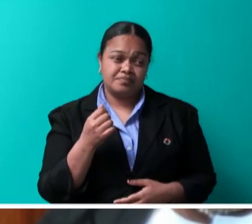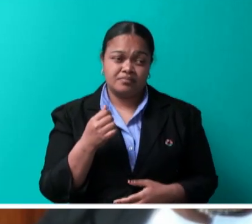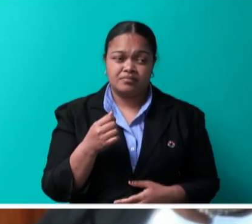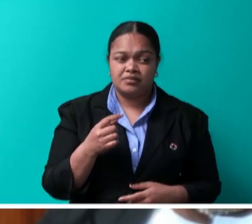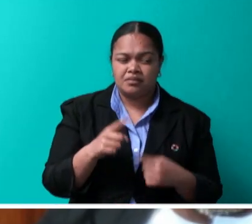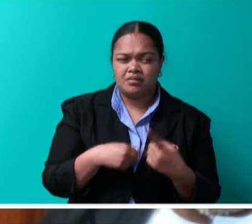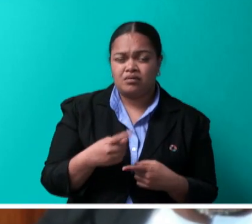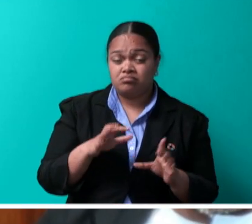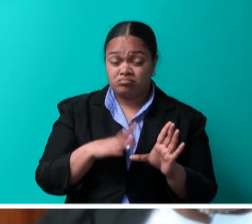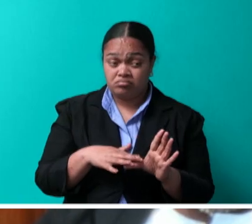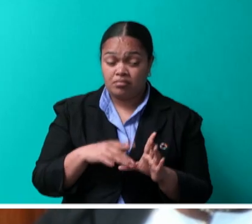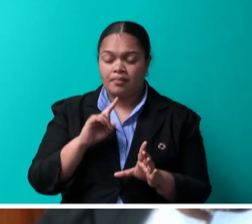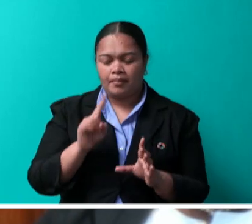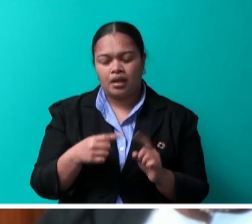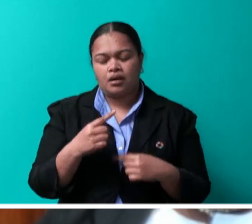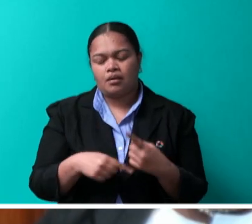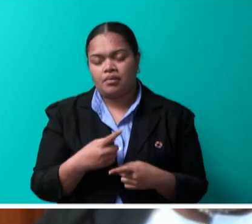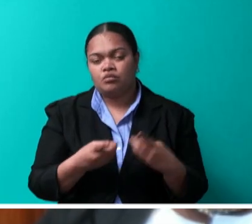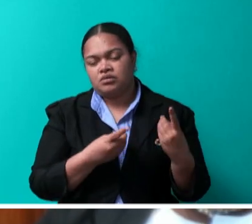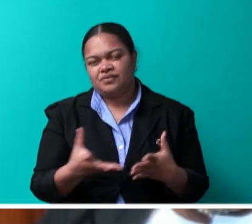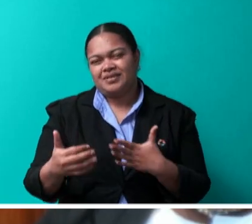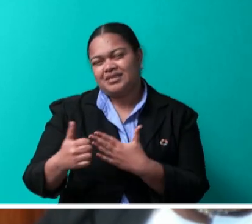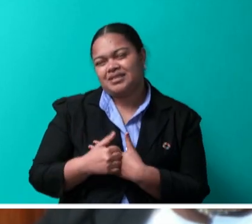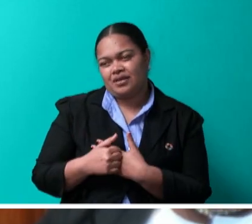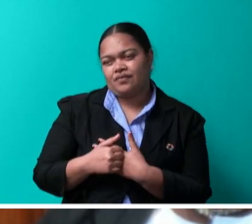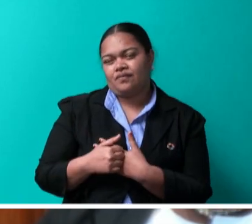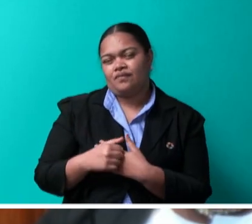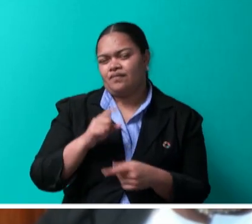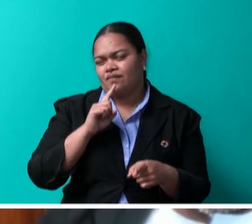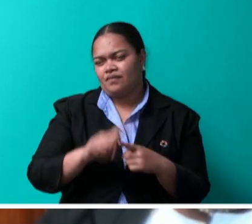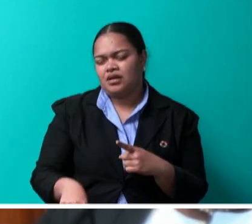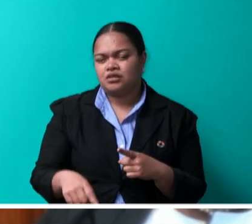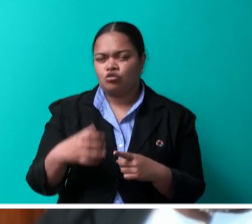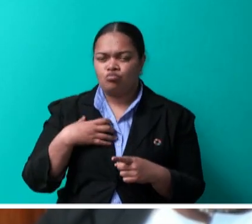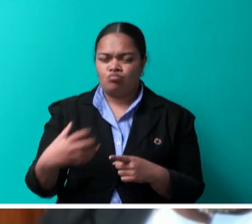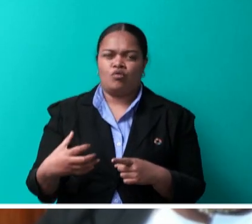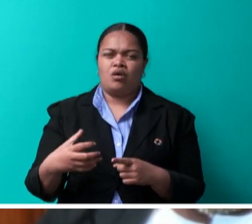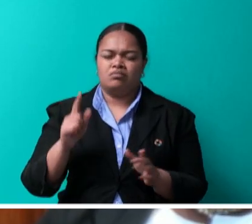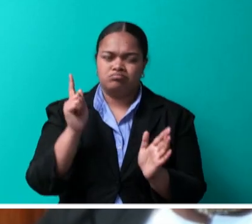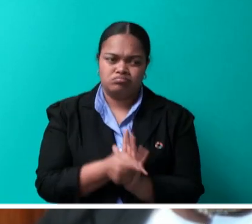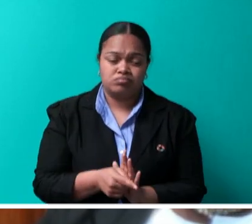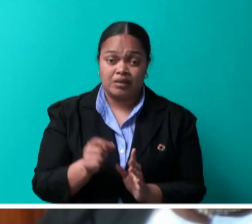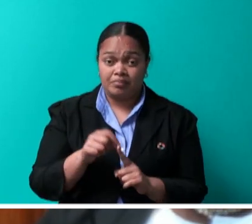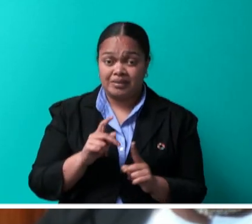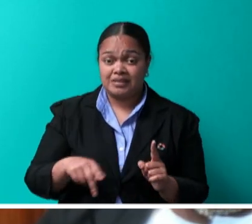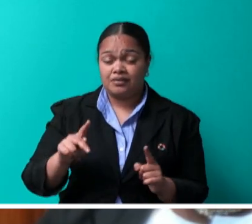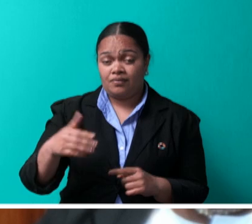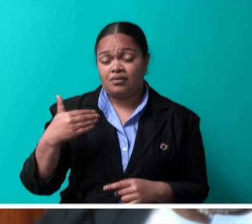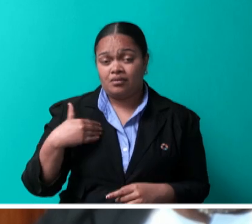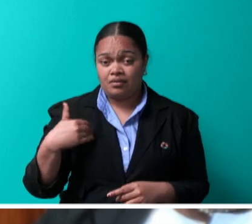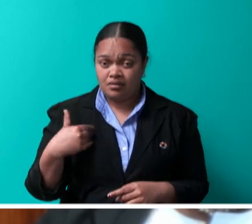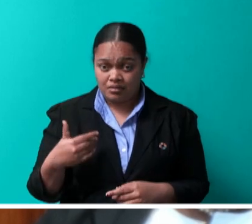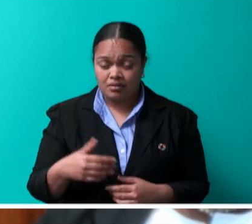about computers. It is about delivering safer, faster, and more efficient care. And the Pacific Healthy Islands